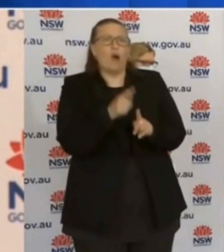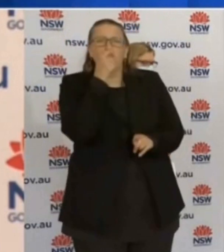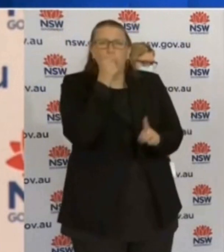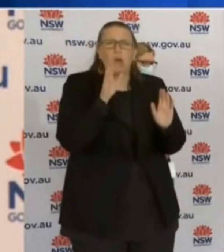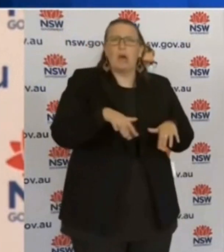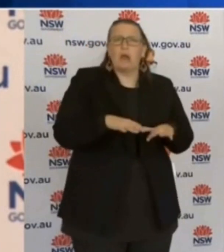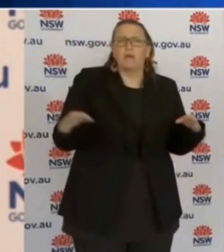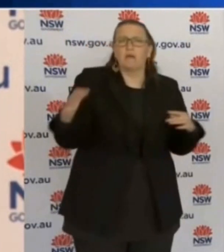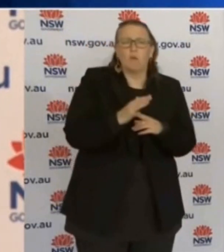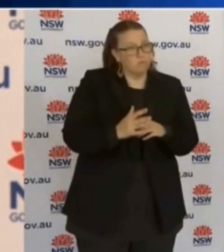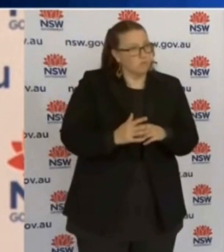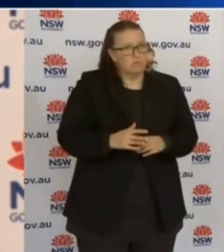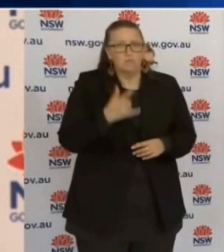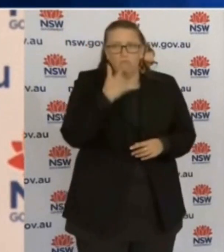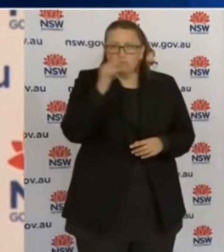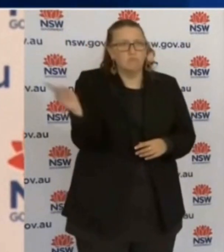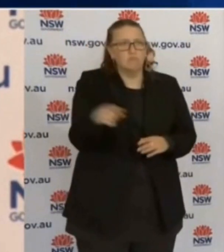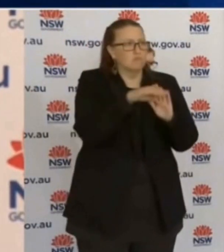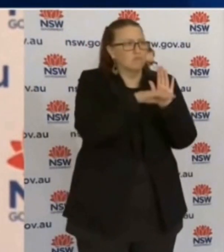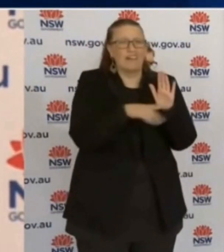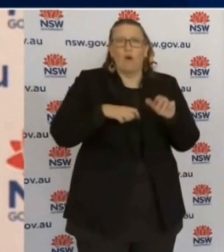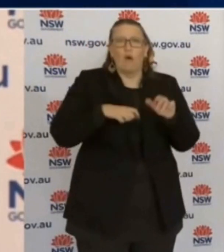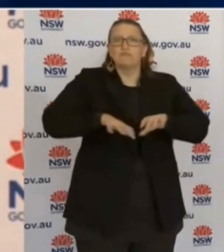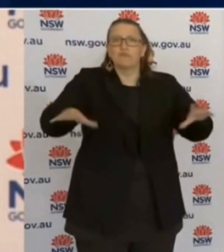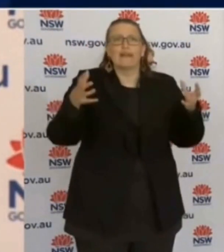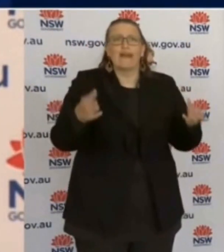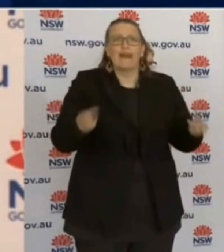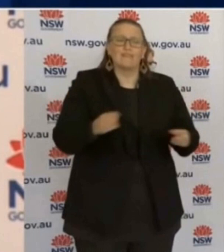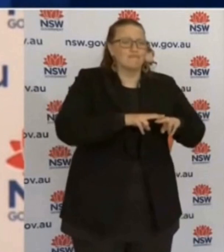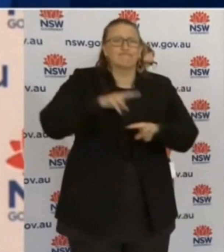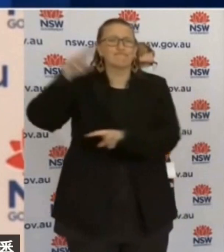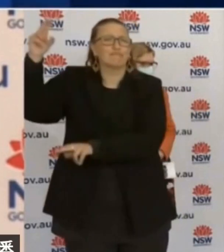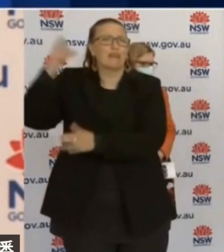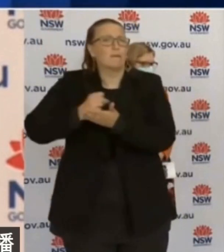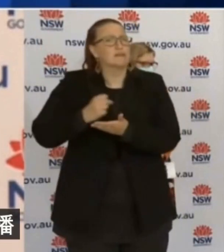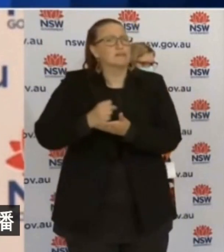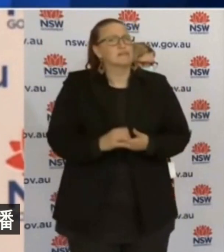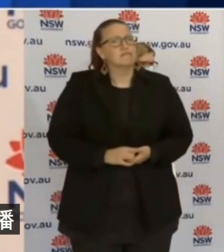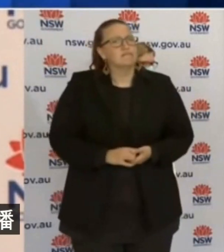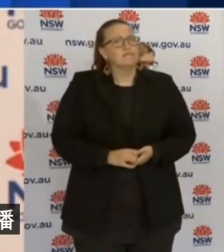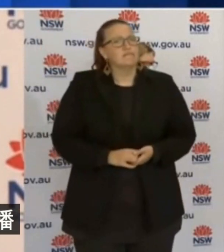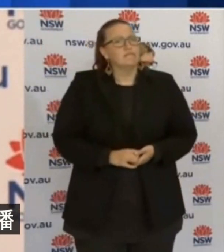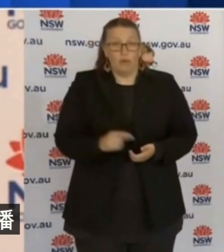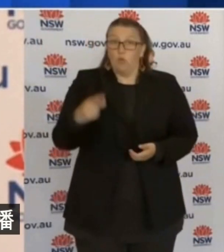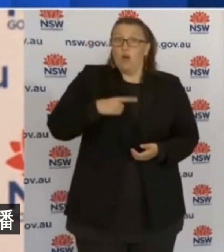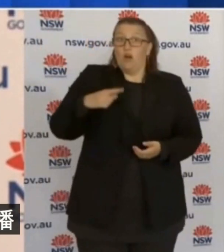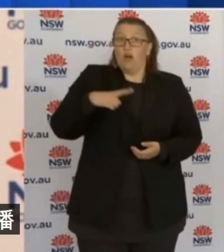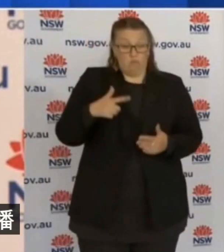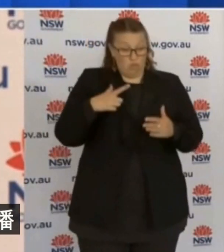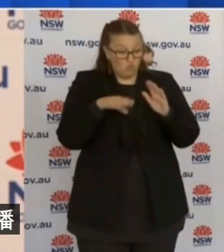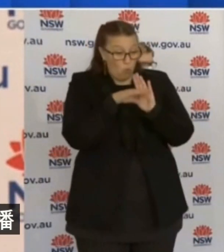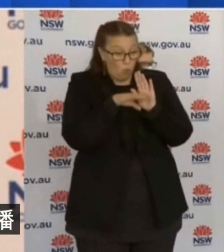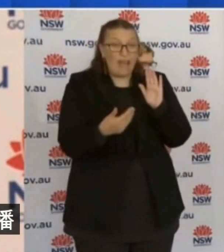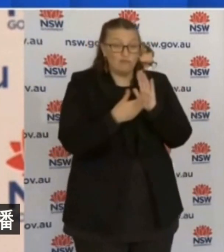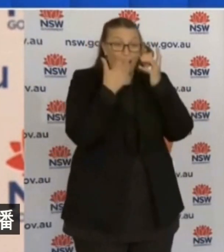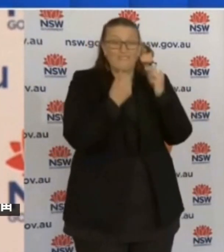that impacts everybody. But moreover than anything else, it's the way this virus spreads and the way the virus moves.